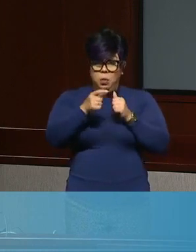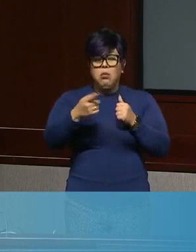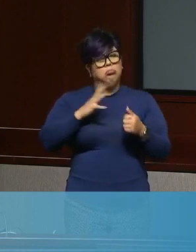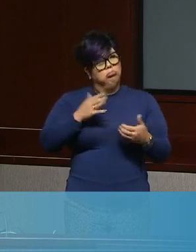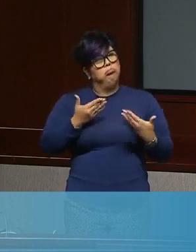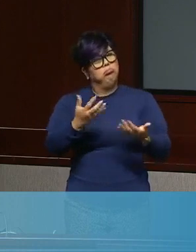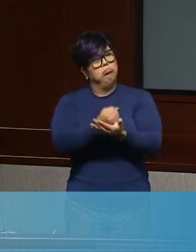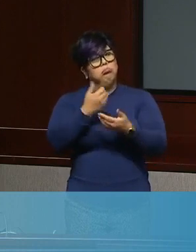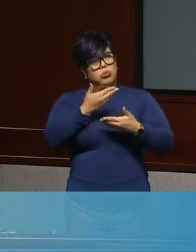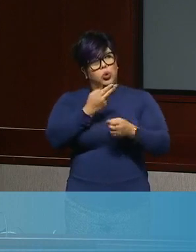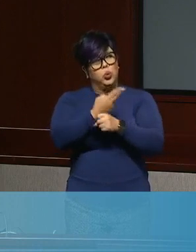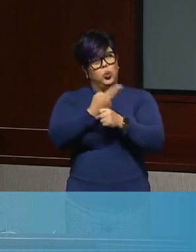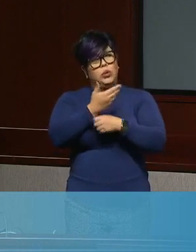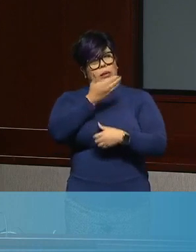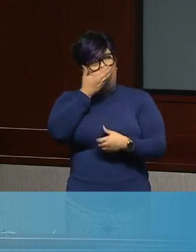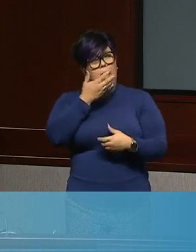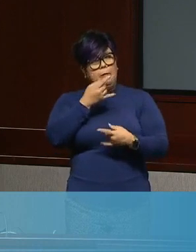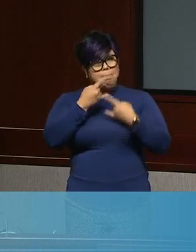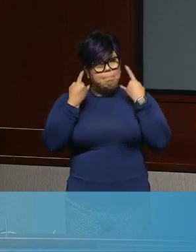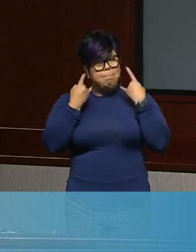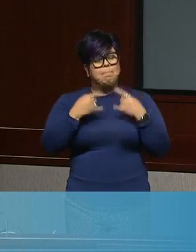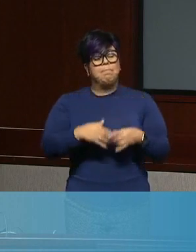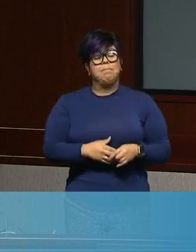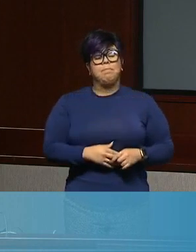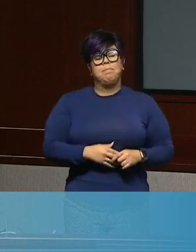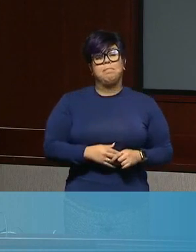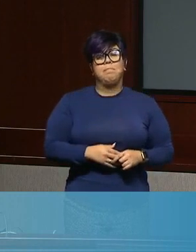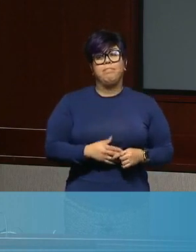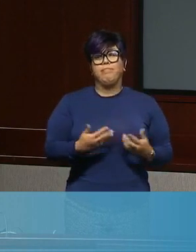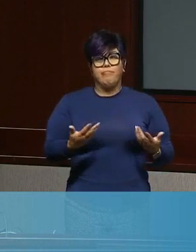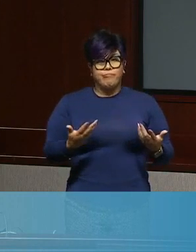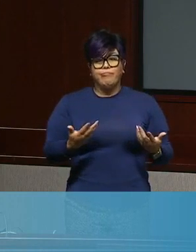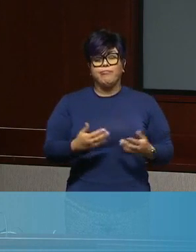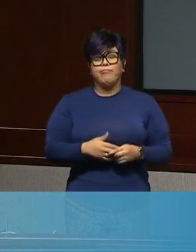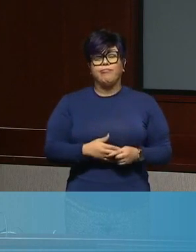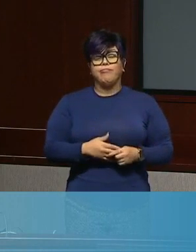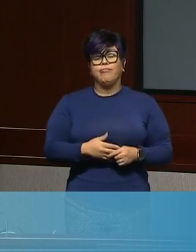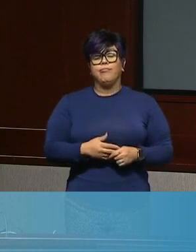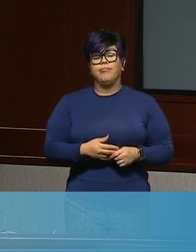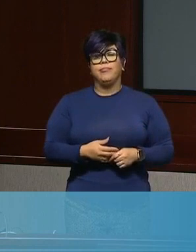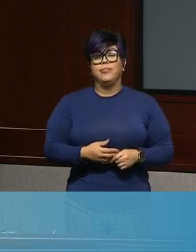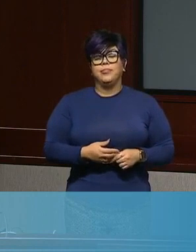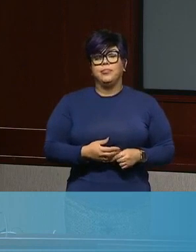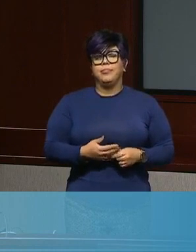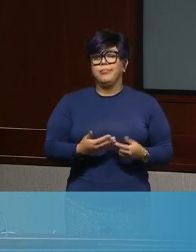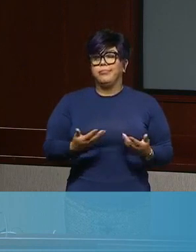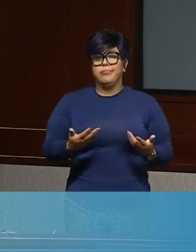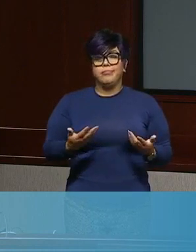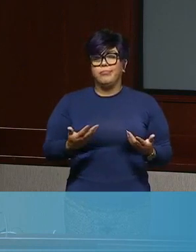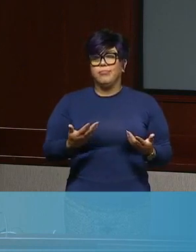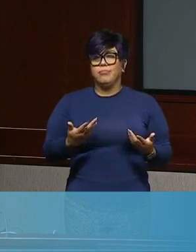a fairly long period of time, indoors,